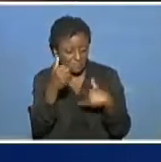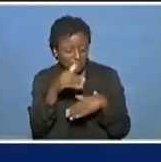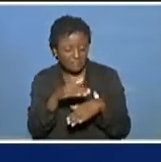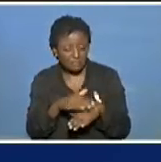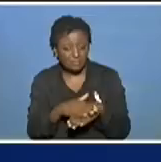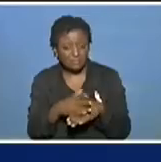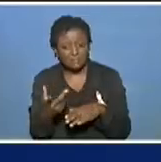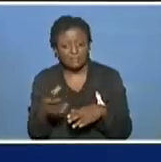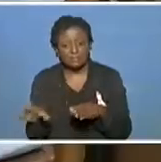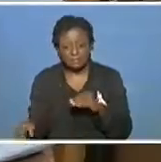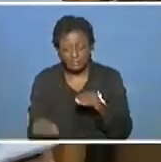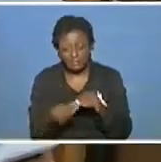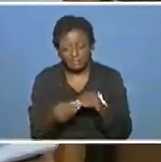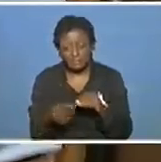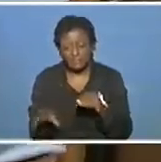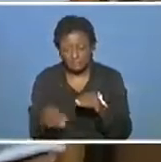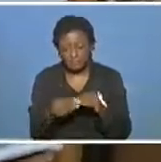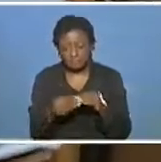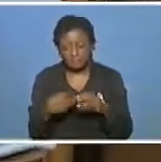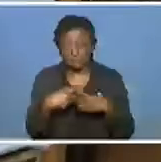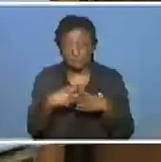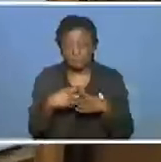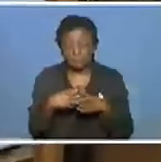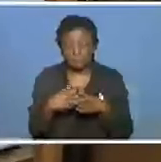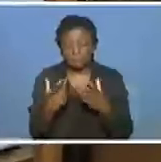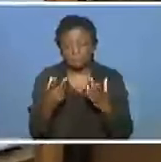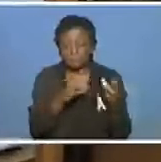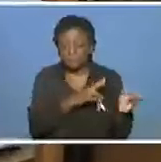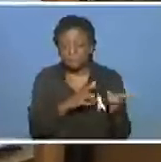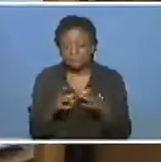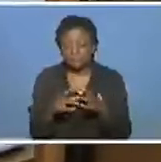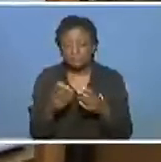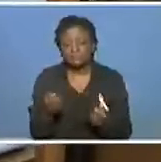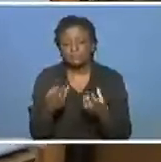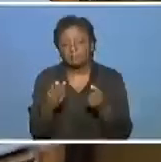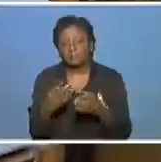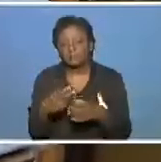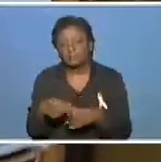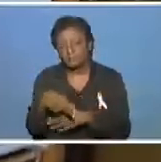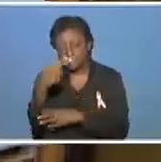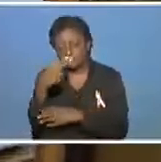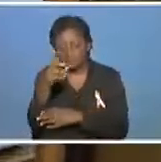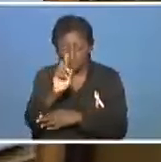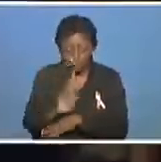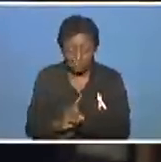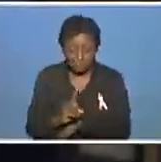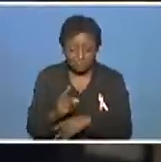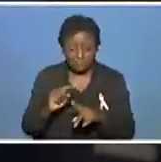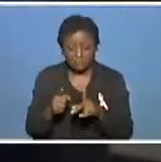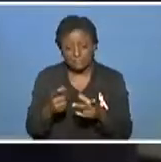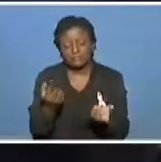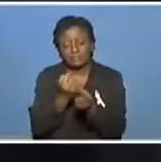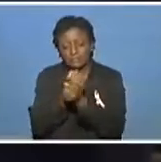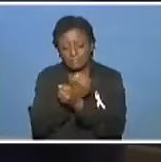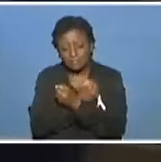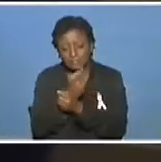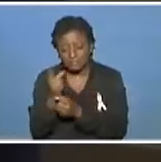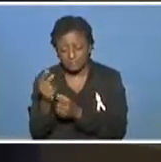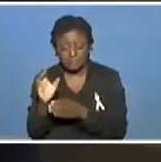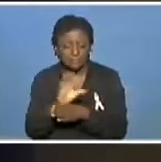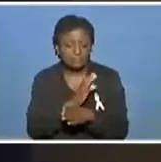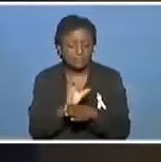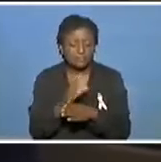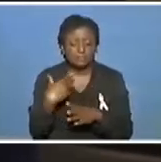and we were ready to roll. He says there have been many ups and downs, but it's the love of his career and the family atmosphere